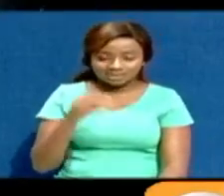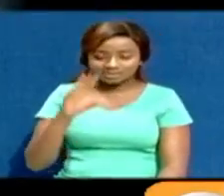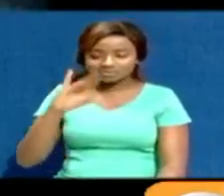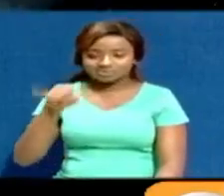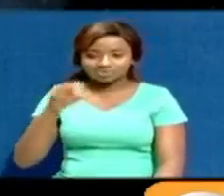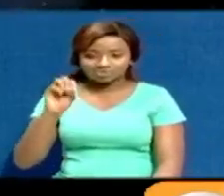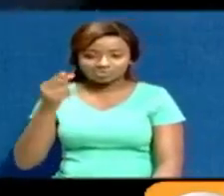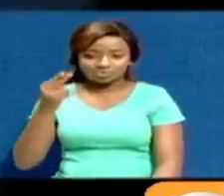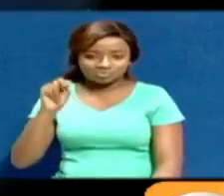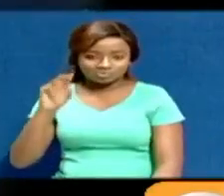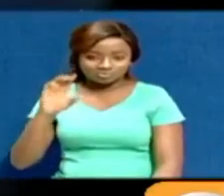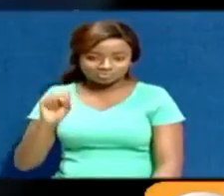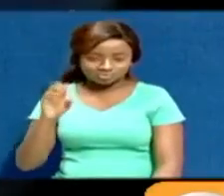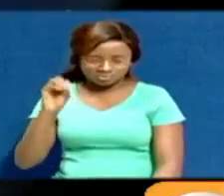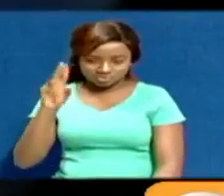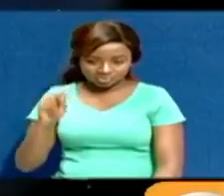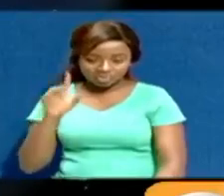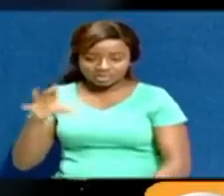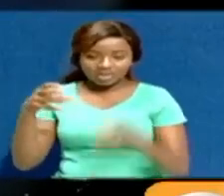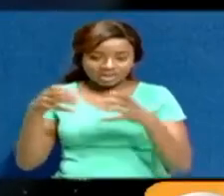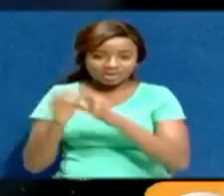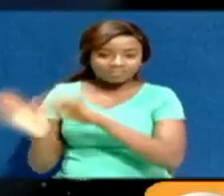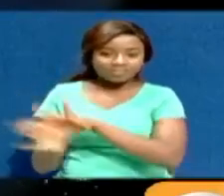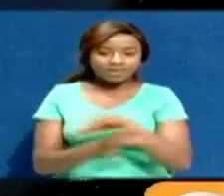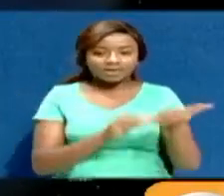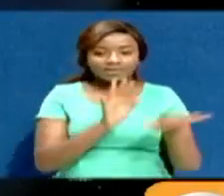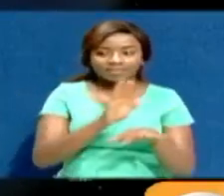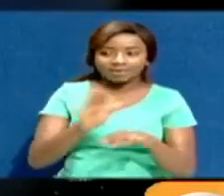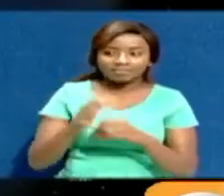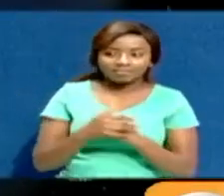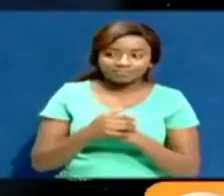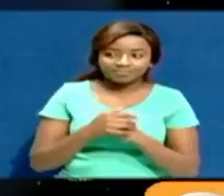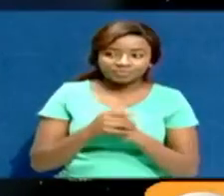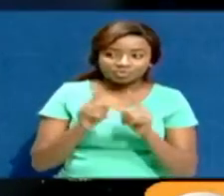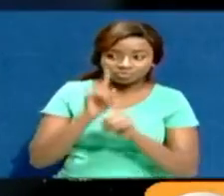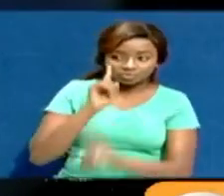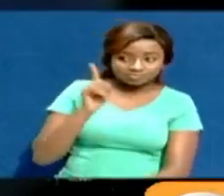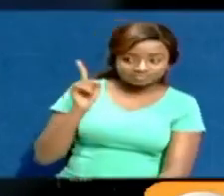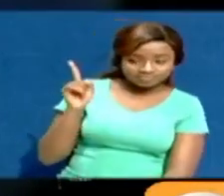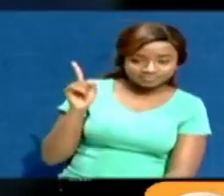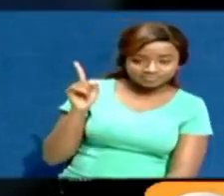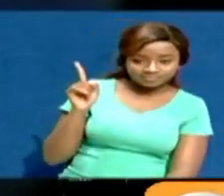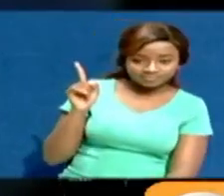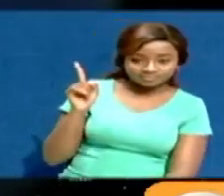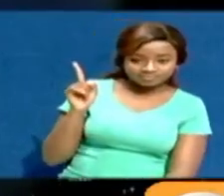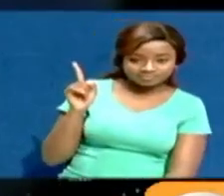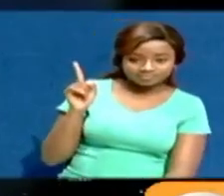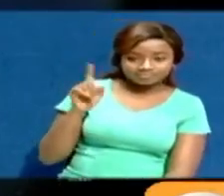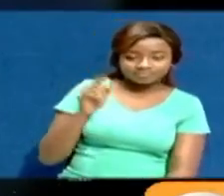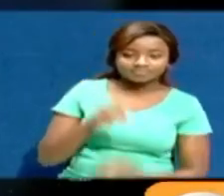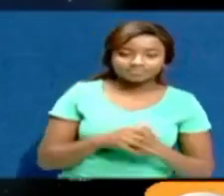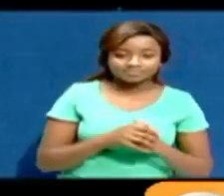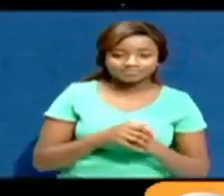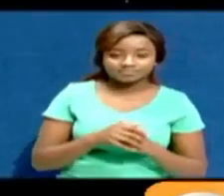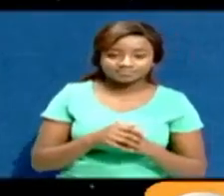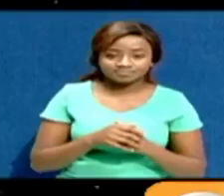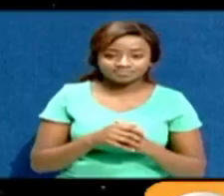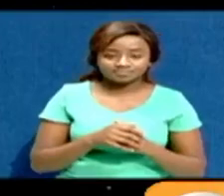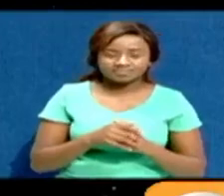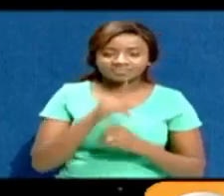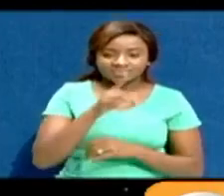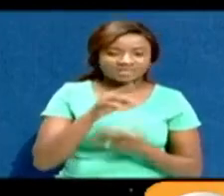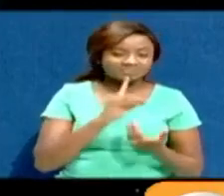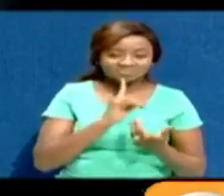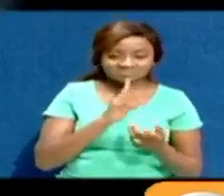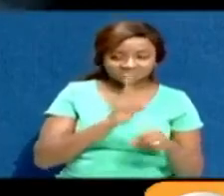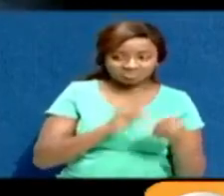AstraZeneca vaccines. Morocco has rolled out both AstraZeneca and Sinopharm, Algeria Sputnik 5 and Egypt Sinopharm. Rwanda